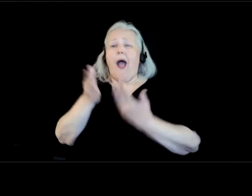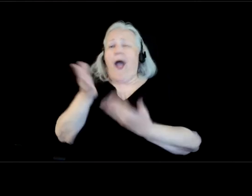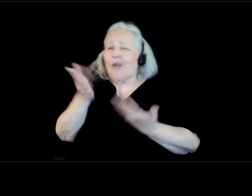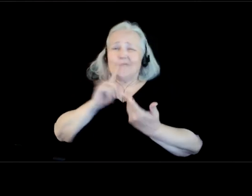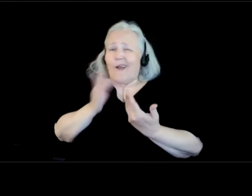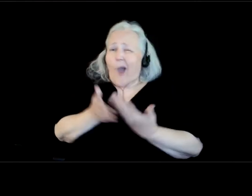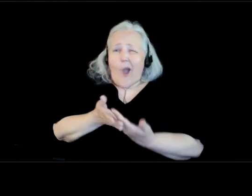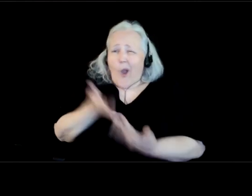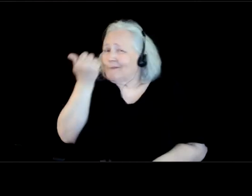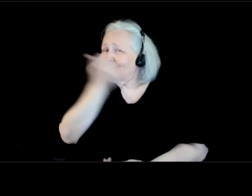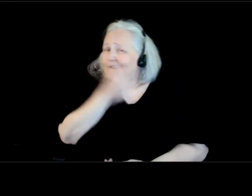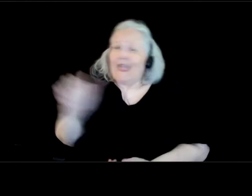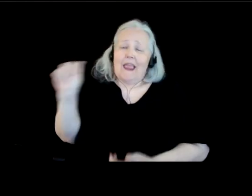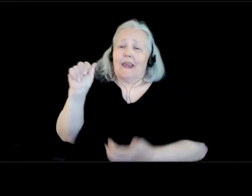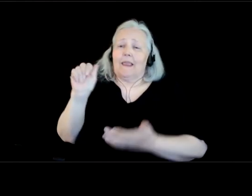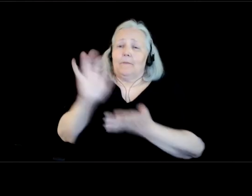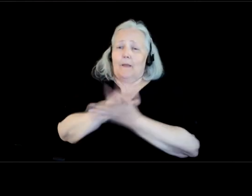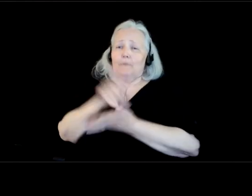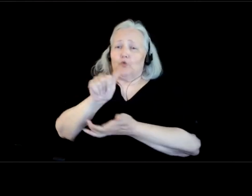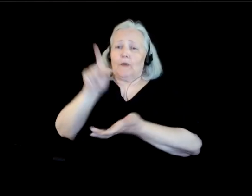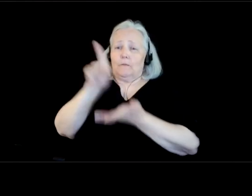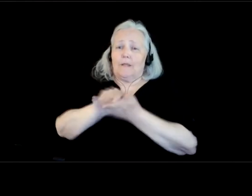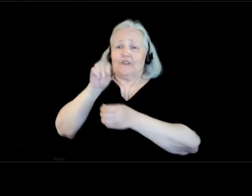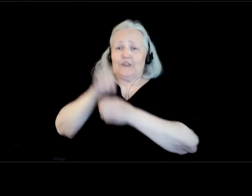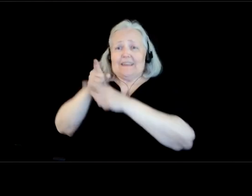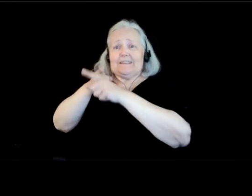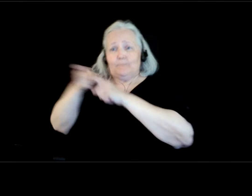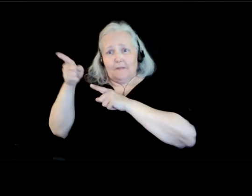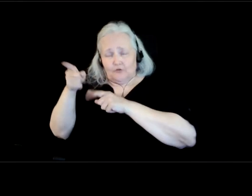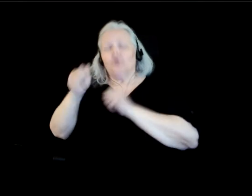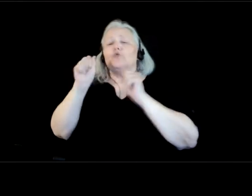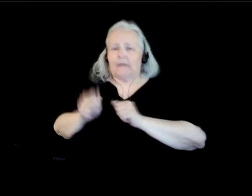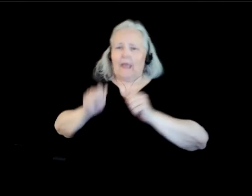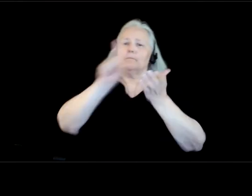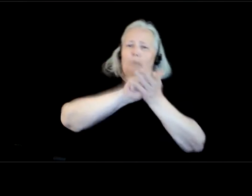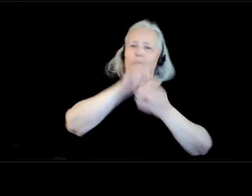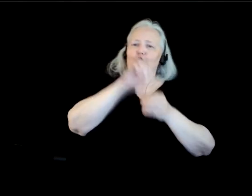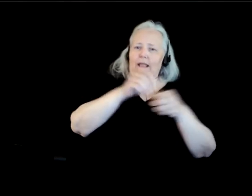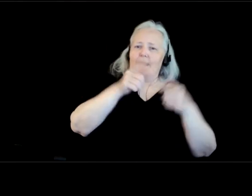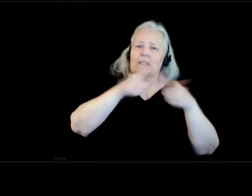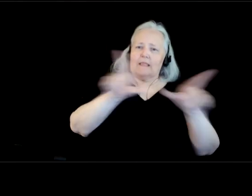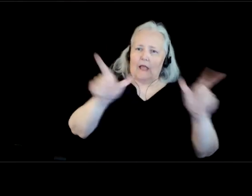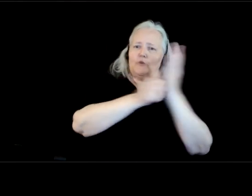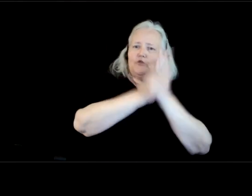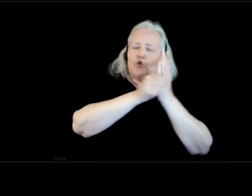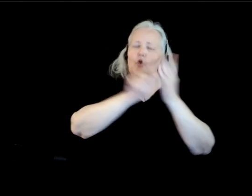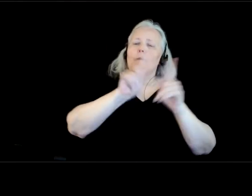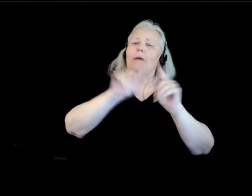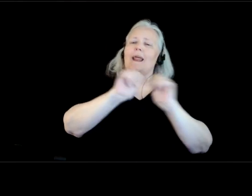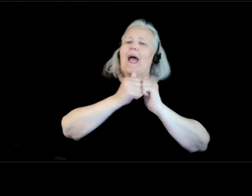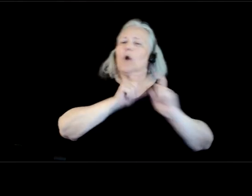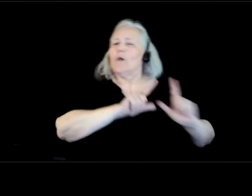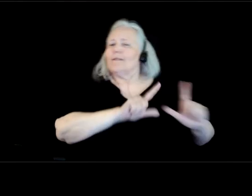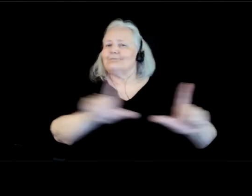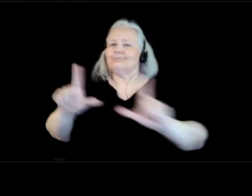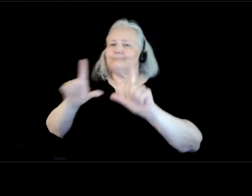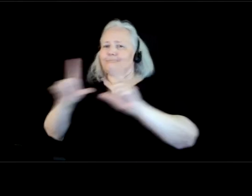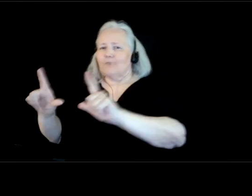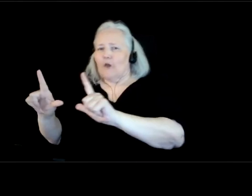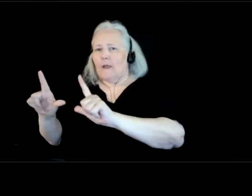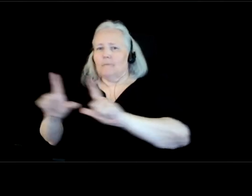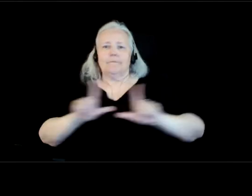nearly any paper you can publish in a specialist journal, you can also publish in language. The framing is going to be different, right? So the middle technical part